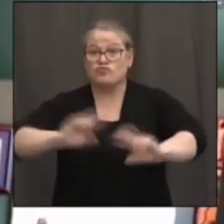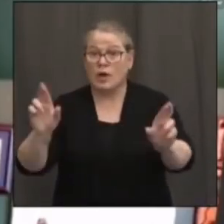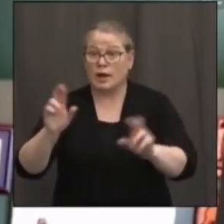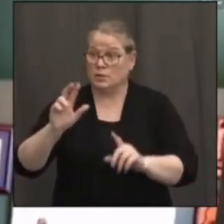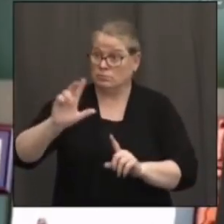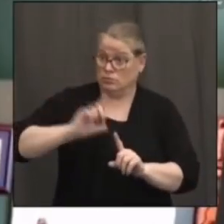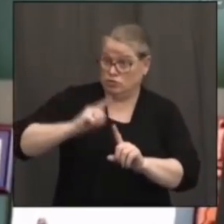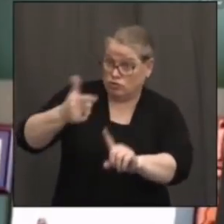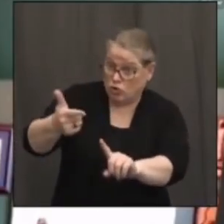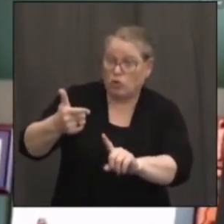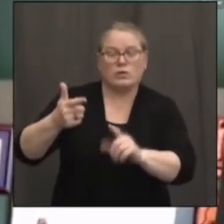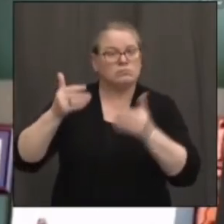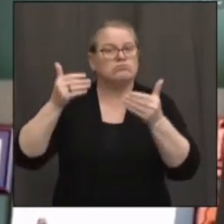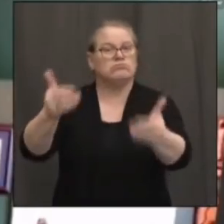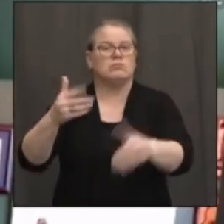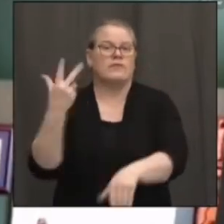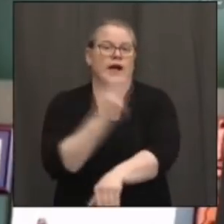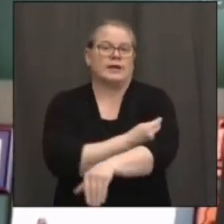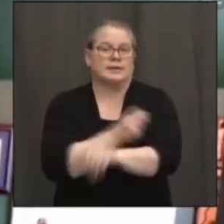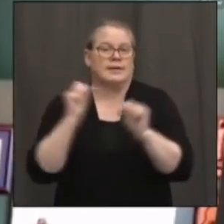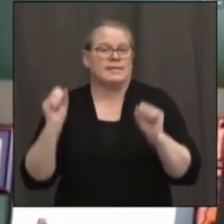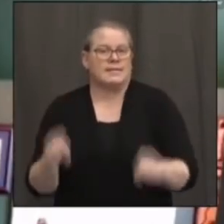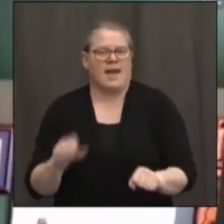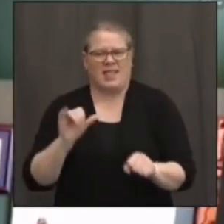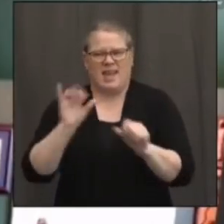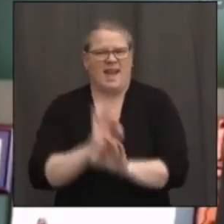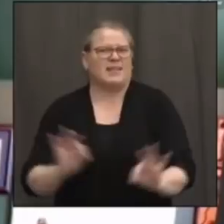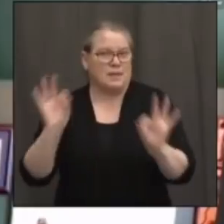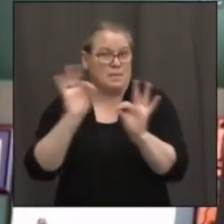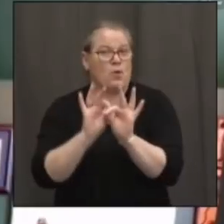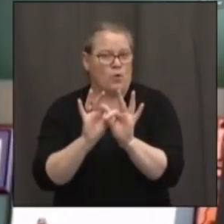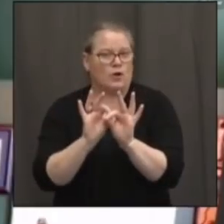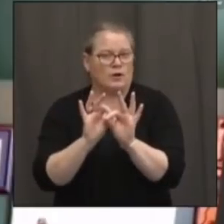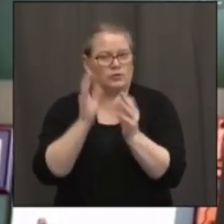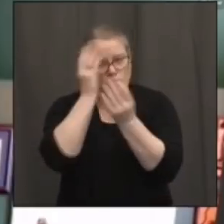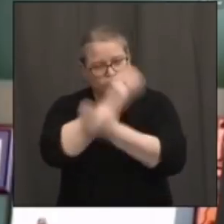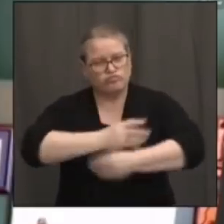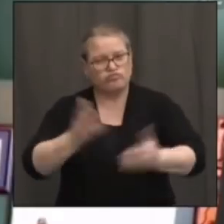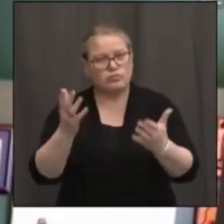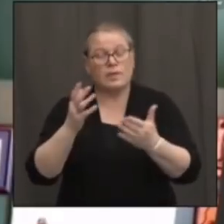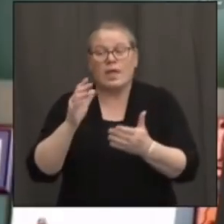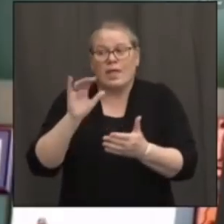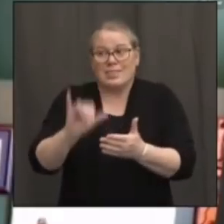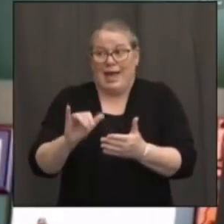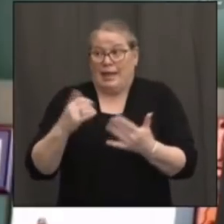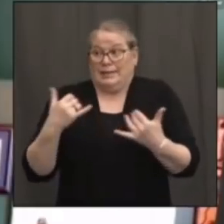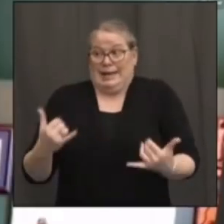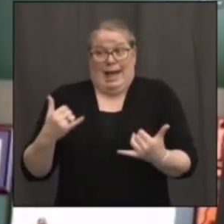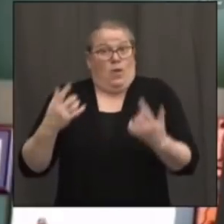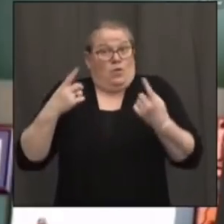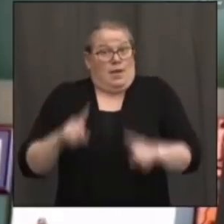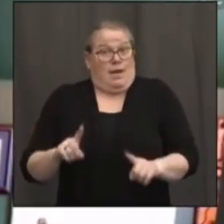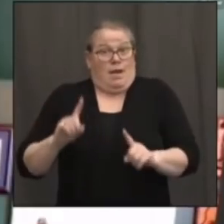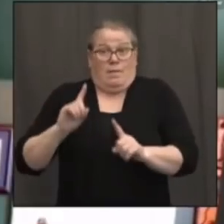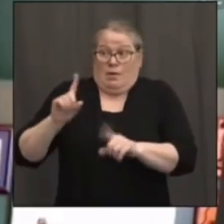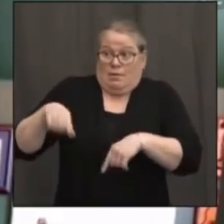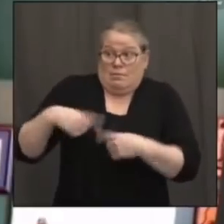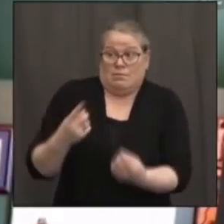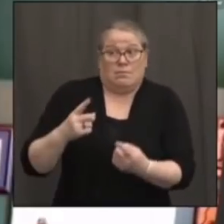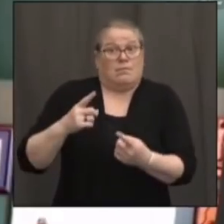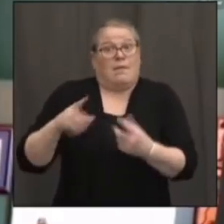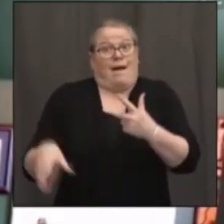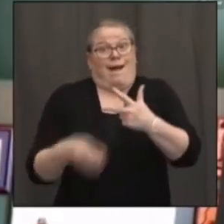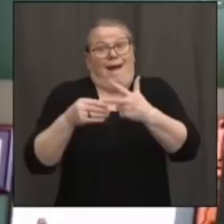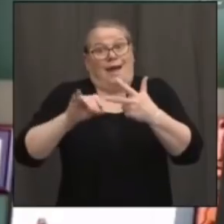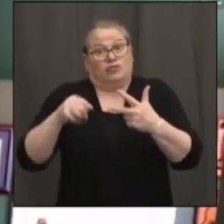do it, I think is really the important message as we enter this new phase of the vaccination program. So I think that's where we are with the J&J vaccine, and I think